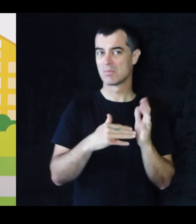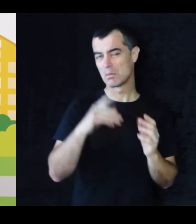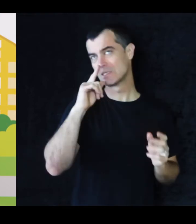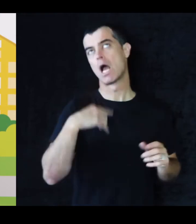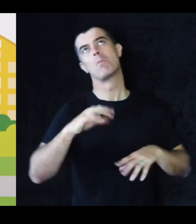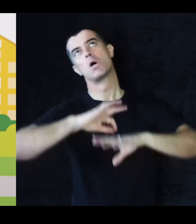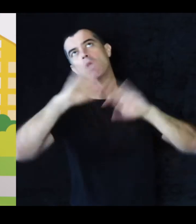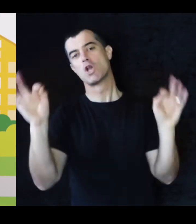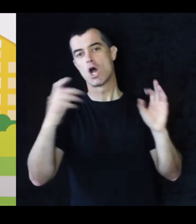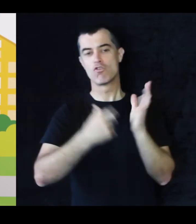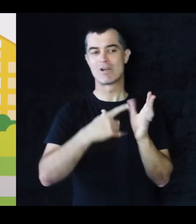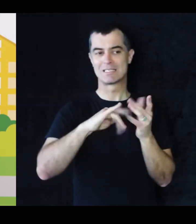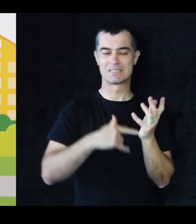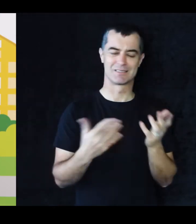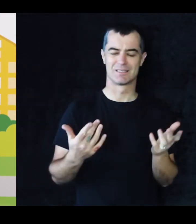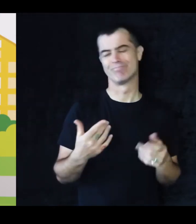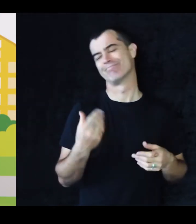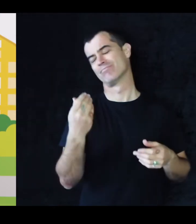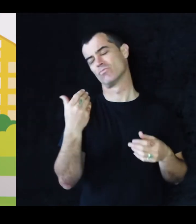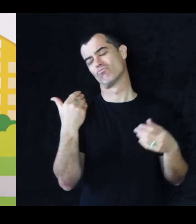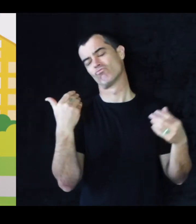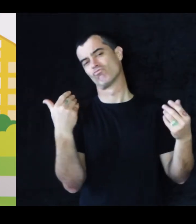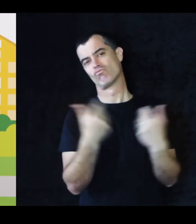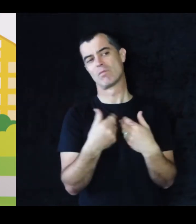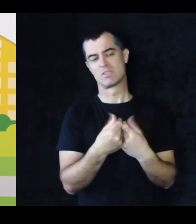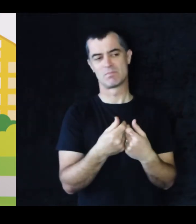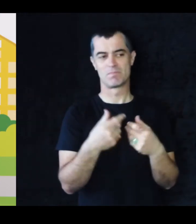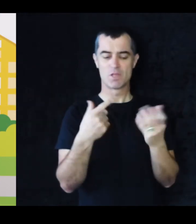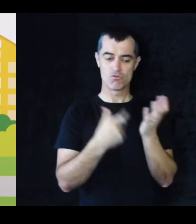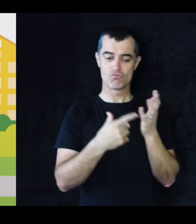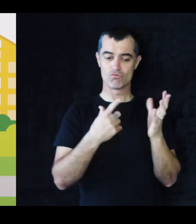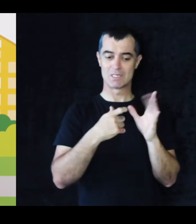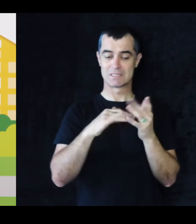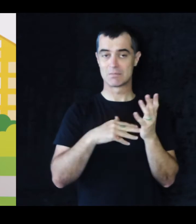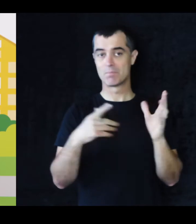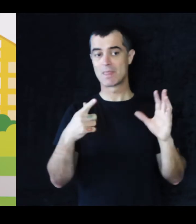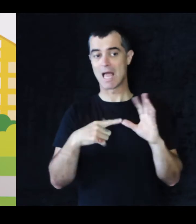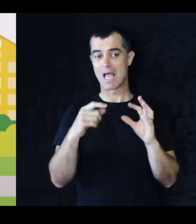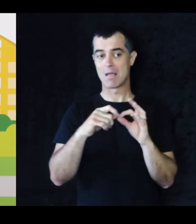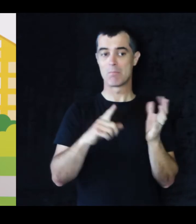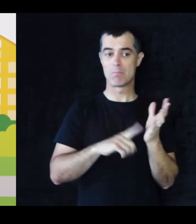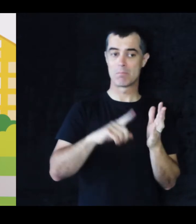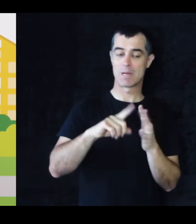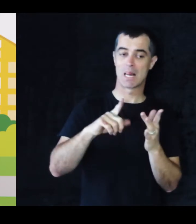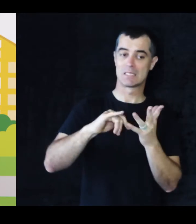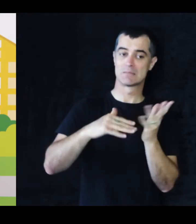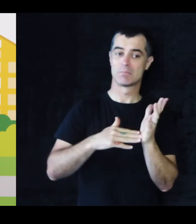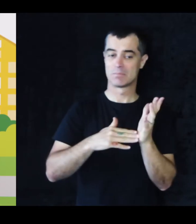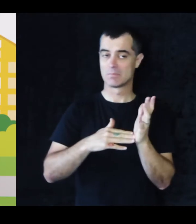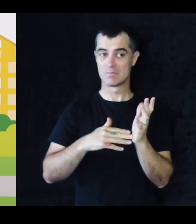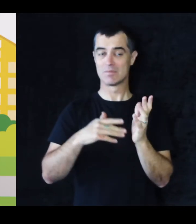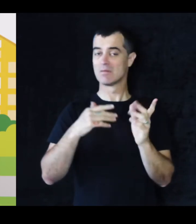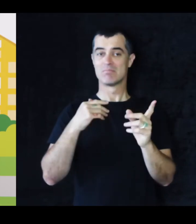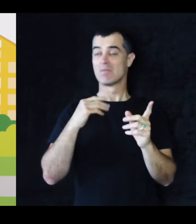I say to people, people say, oh, I'm not a racist. Nonsense. Racism and ableism are all around us all the